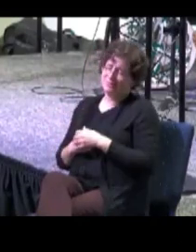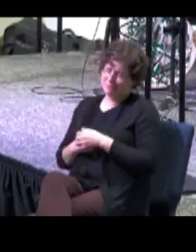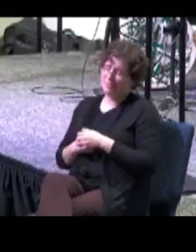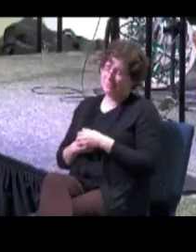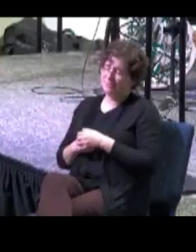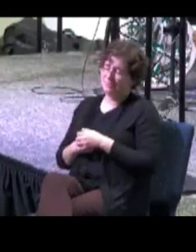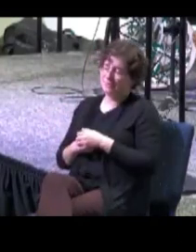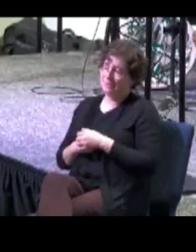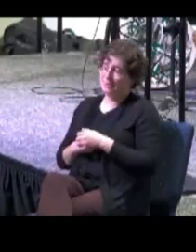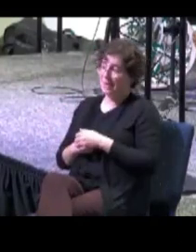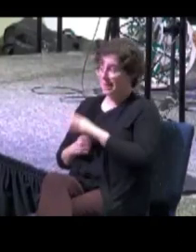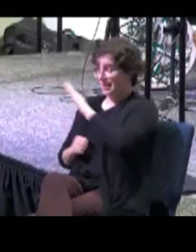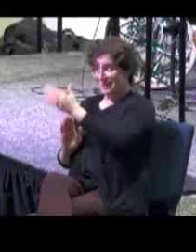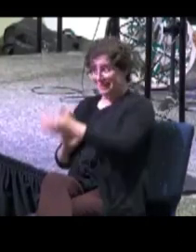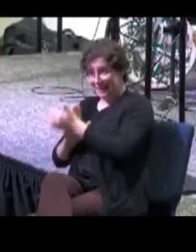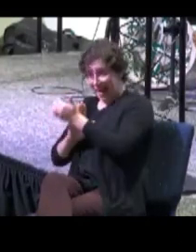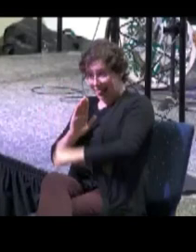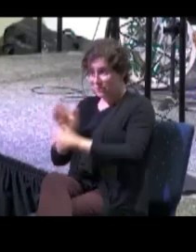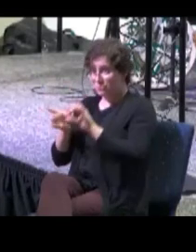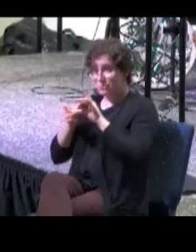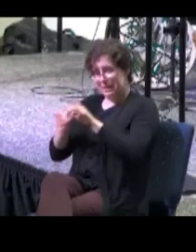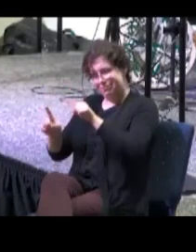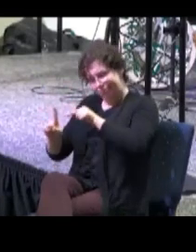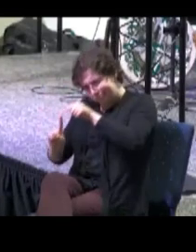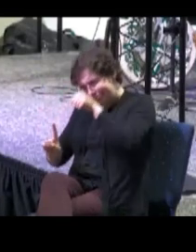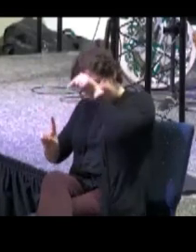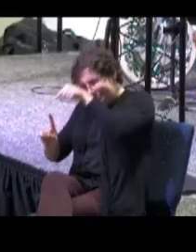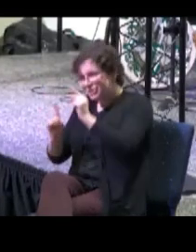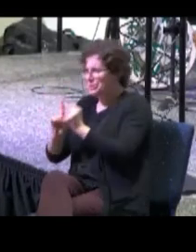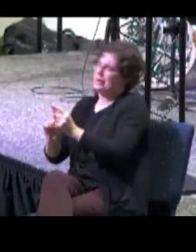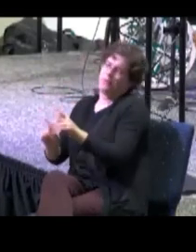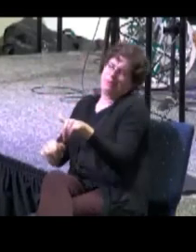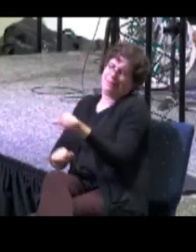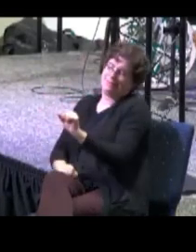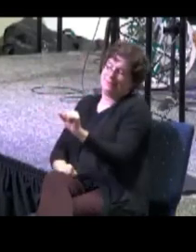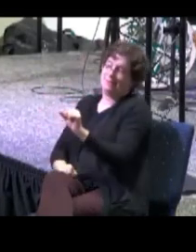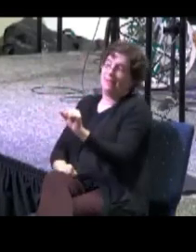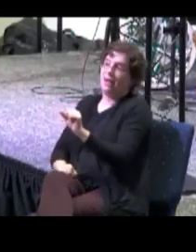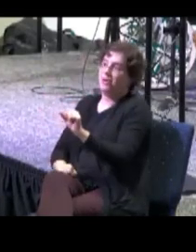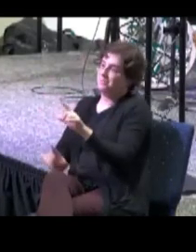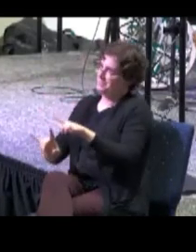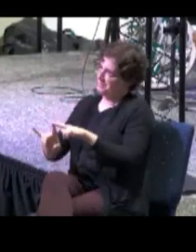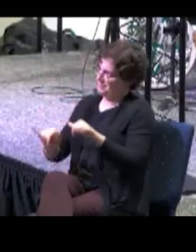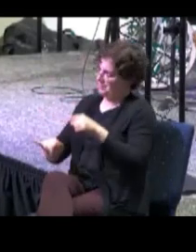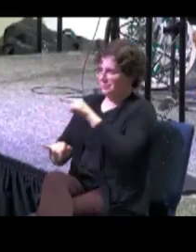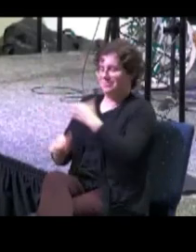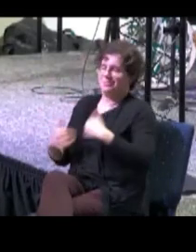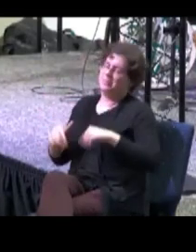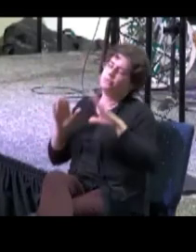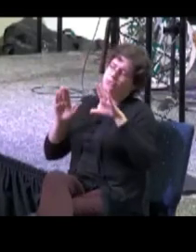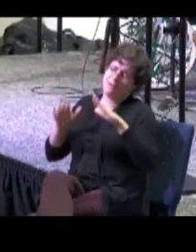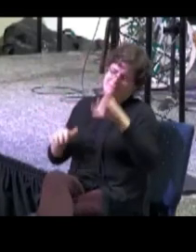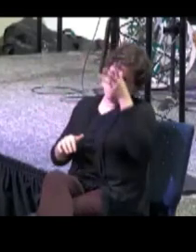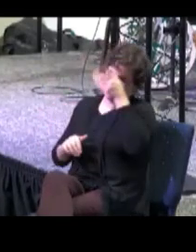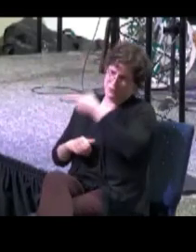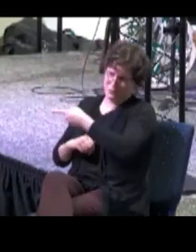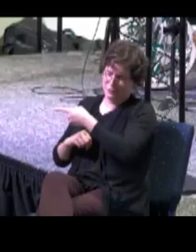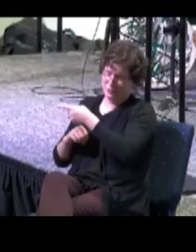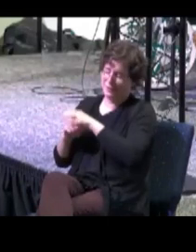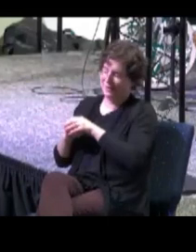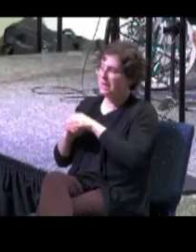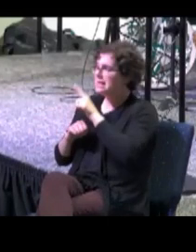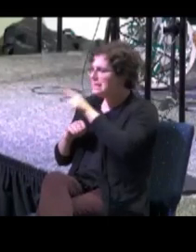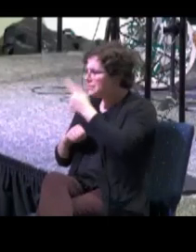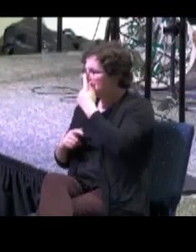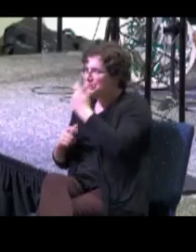His talent may have been in the field of translation, but he was also a great father, interested in